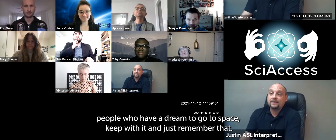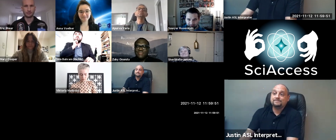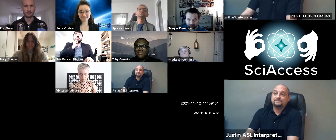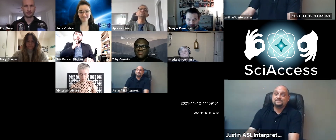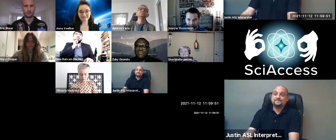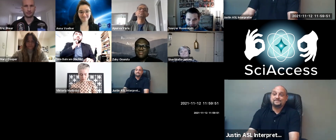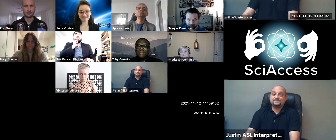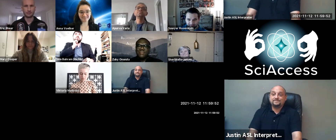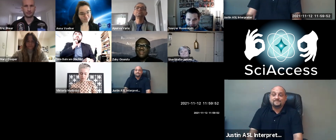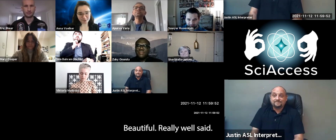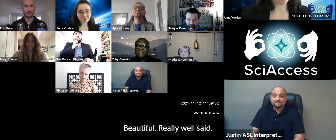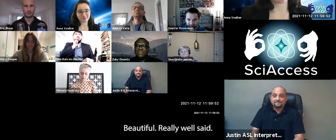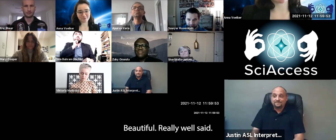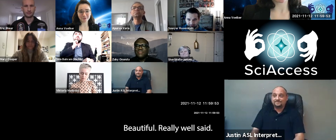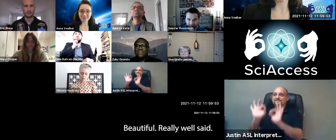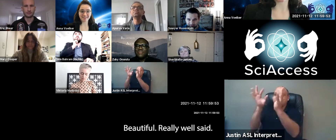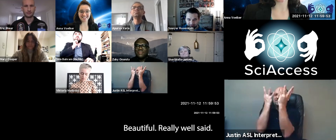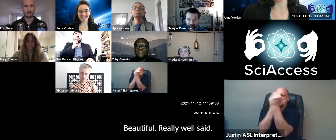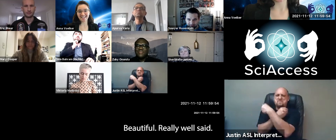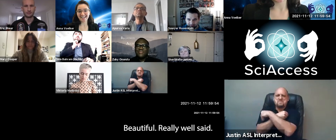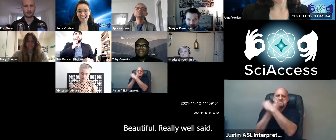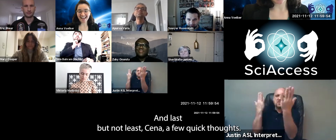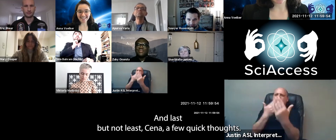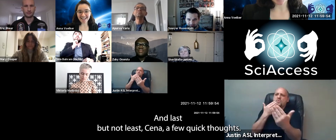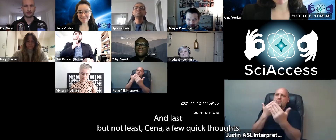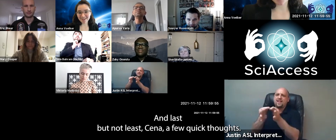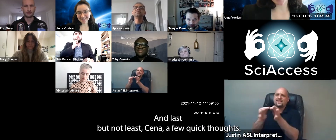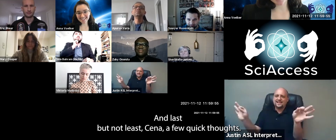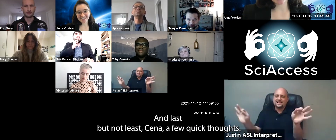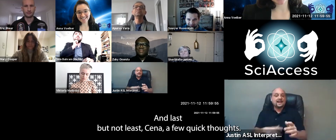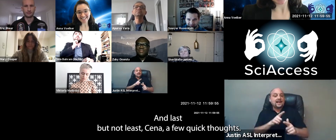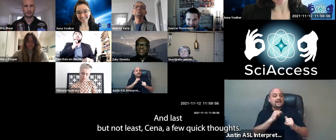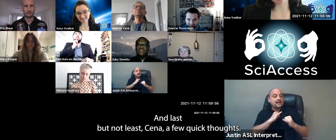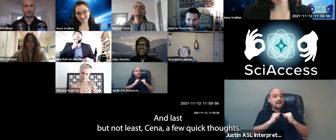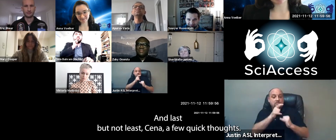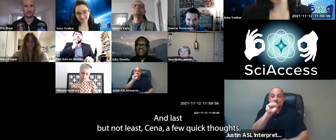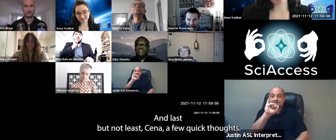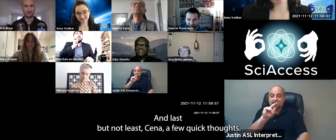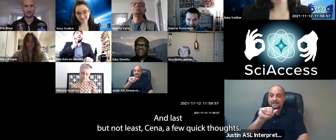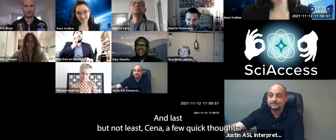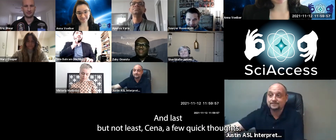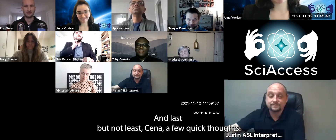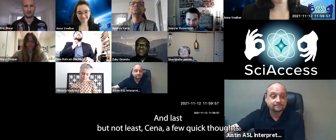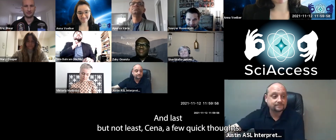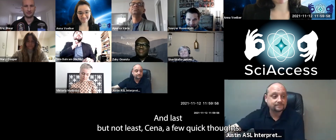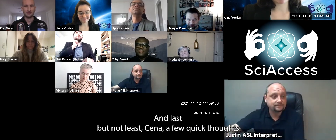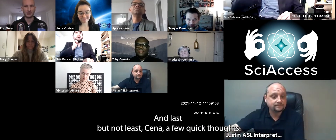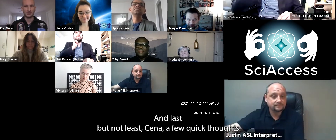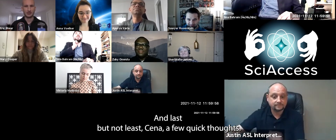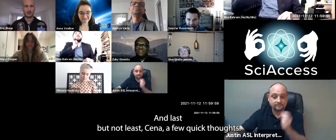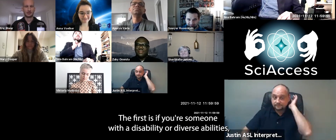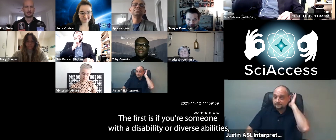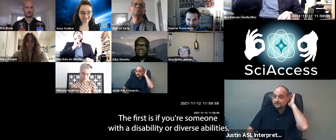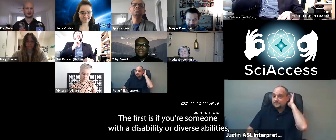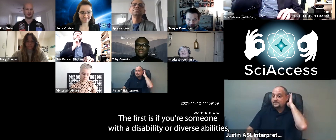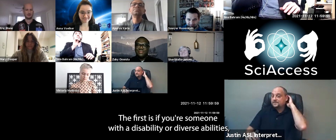remember that. Beautiful, really well said. And last but not least, Sina. A few quick